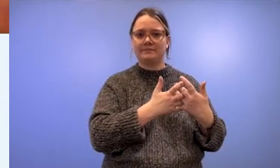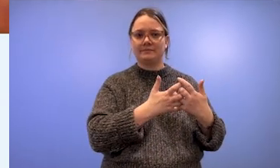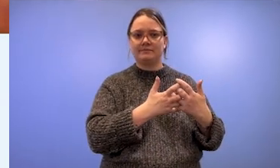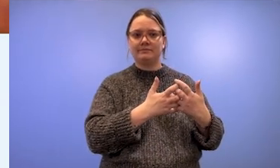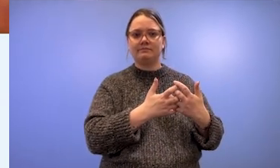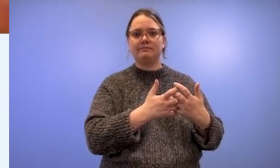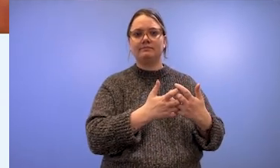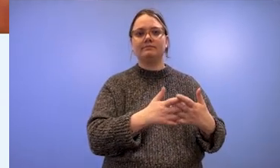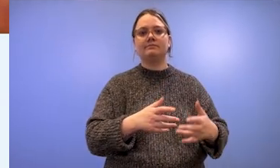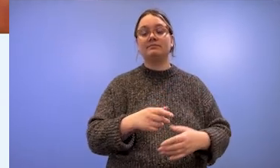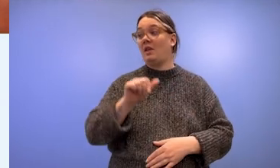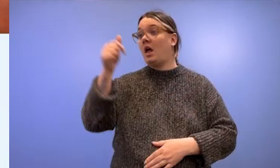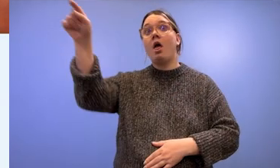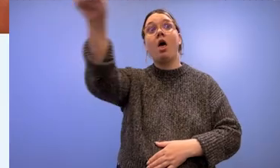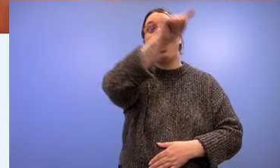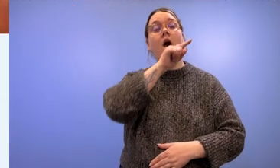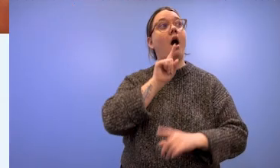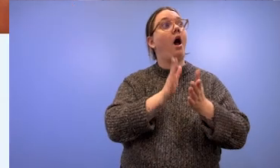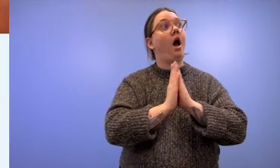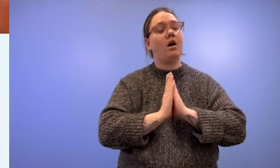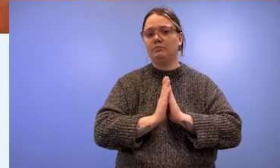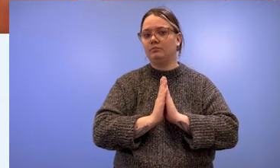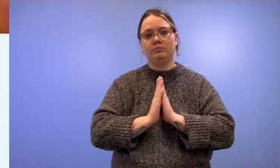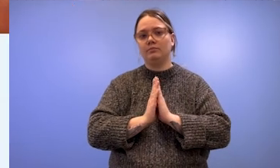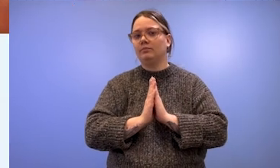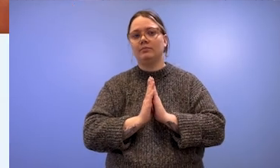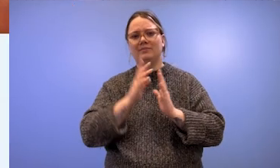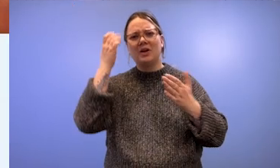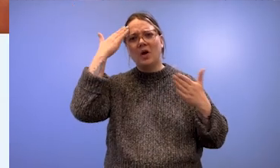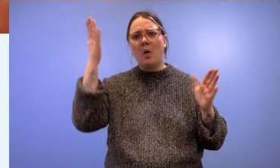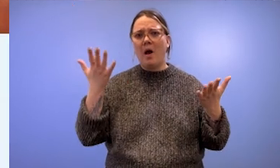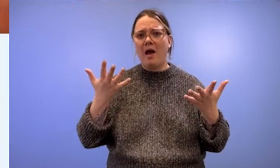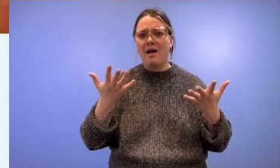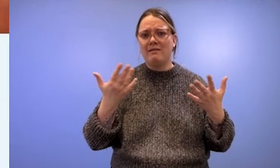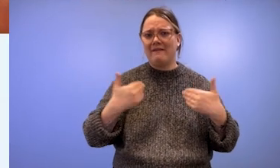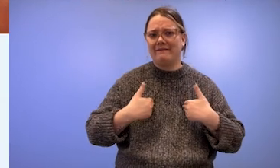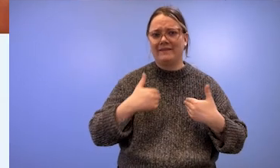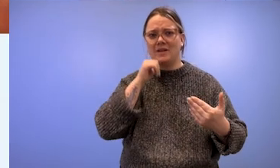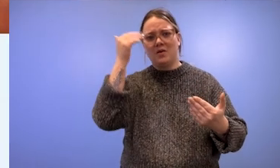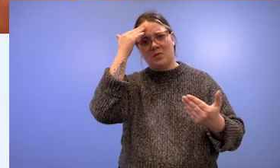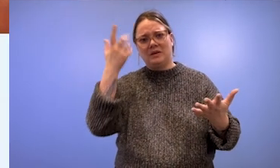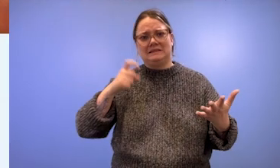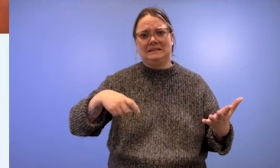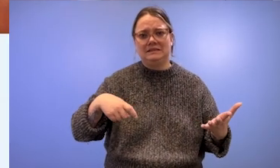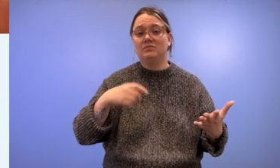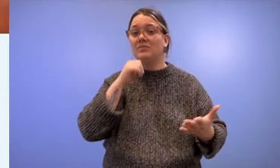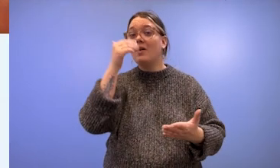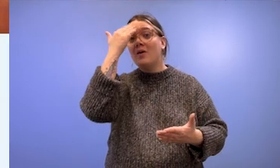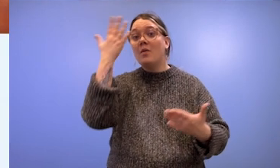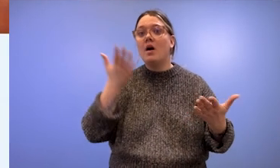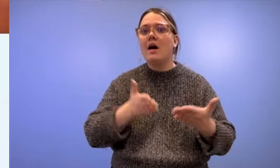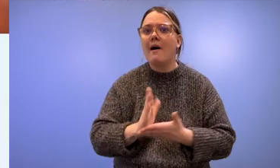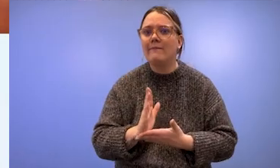people may not ask for an accommodation because they don't know what they have. They don't know that they have a right to ask for